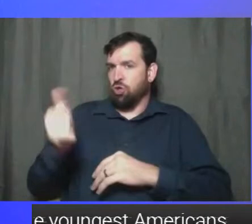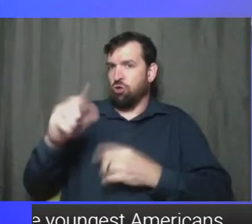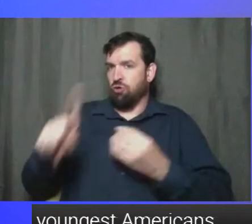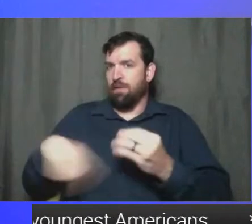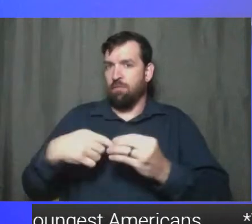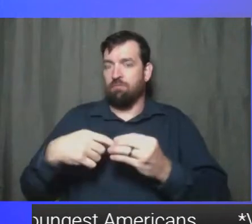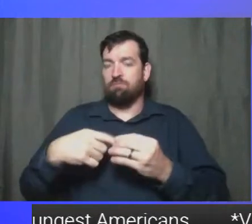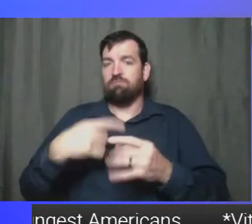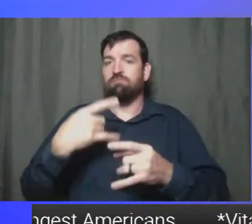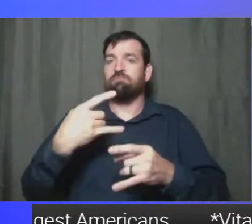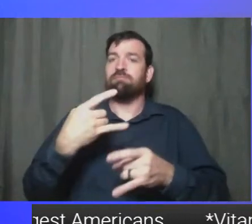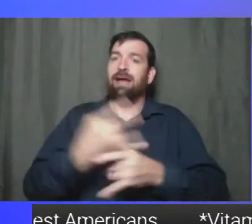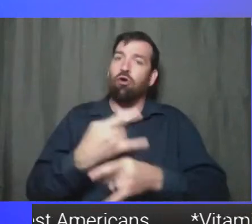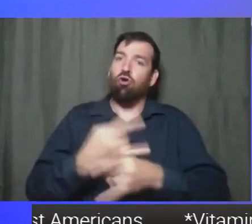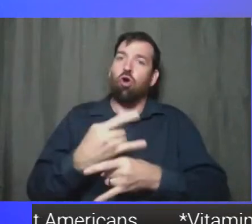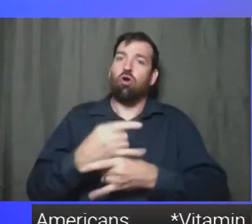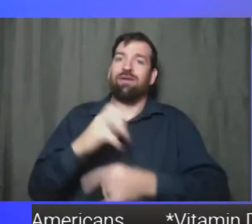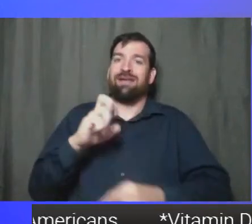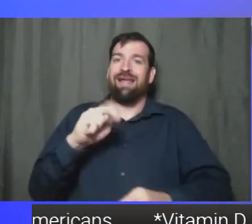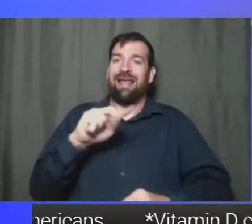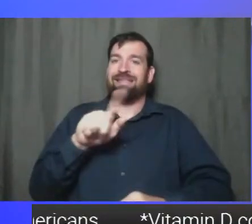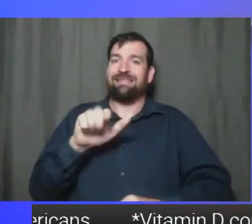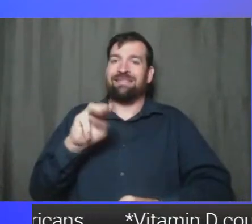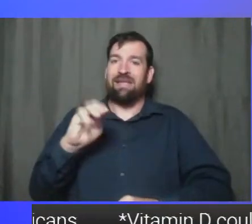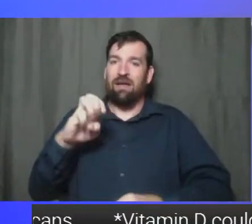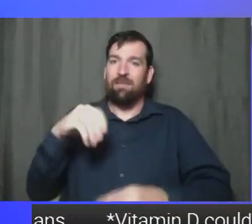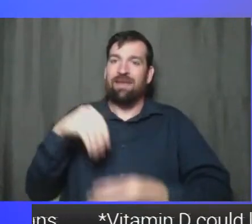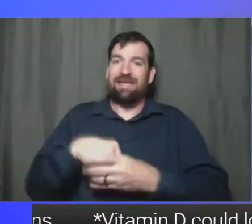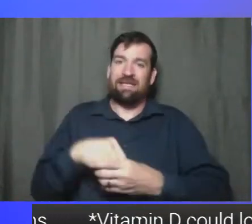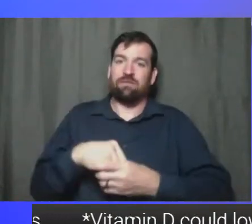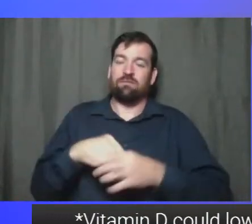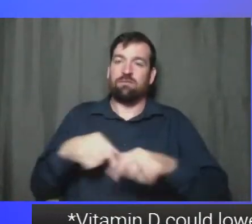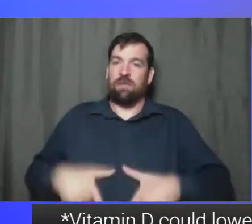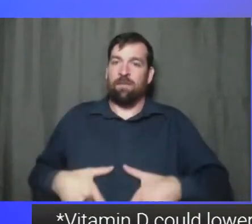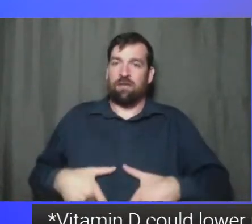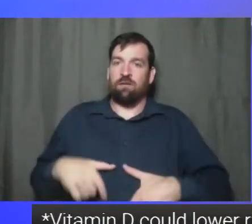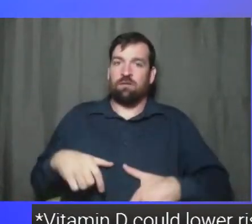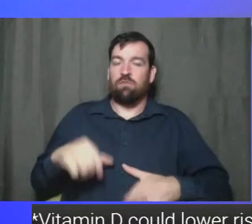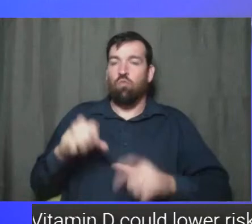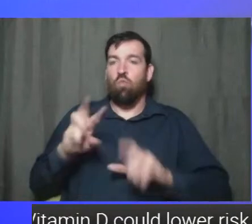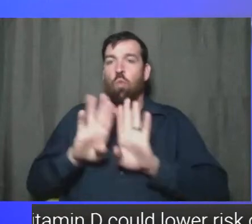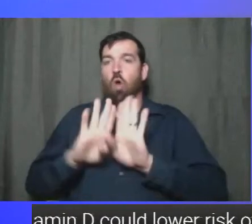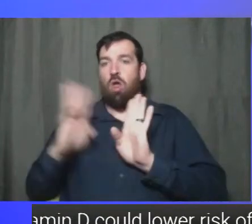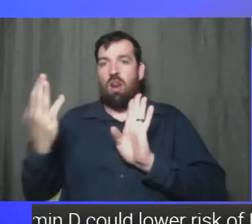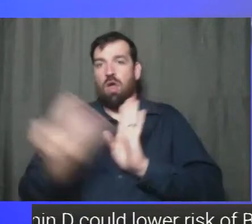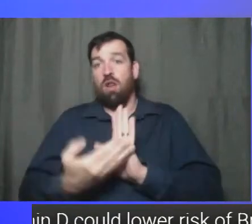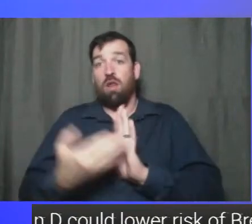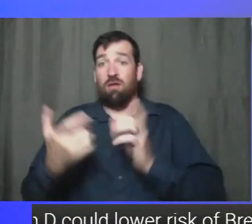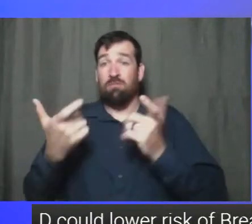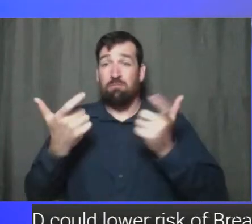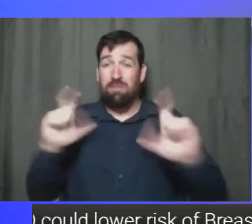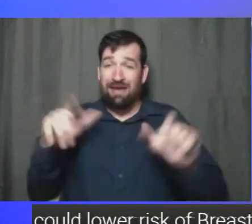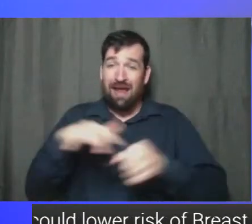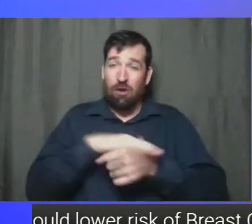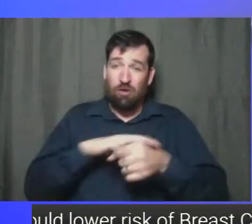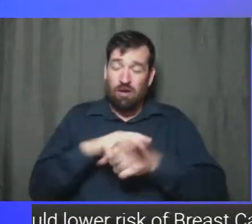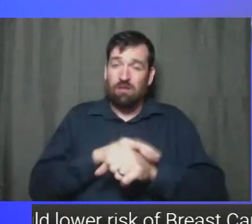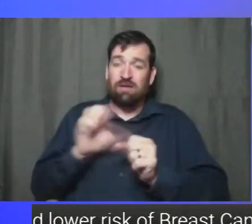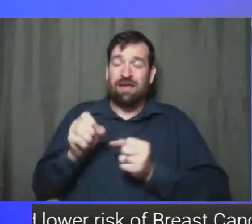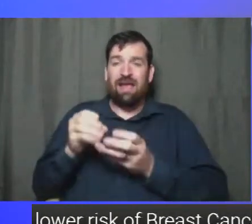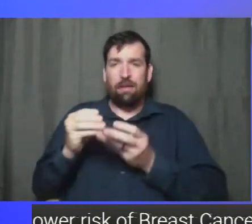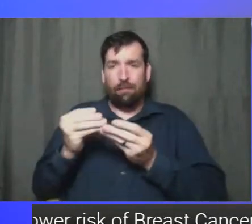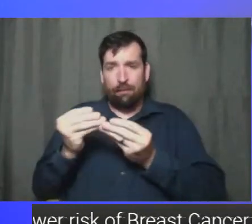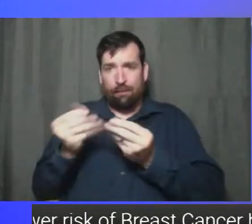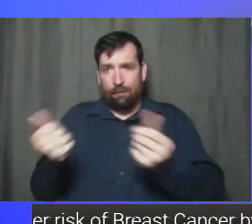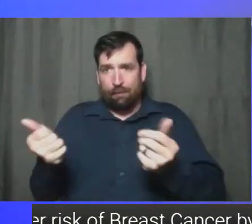processing enzyme within the wall of the stomach. And so when you have an empty stomach, you have a large surface area for alcohol to be absorbed and hit your bloodstream faster. So when you have